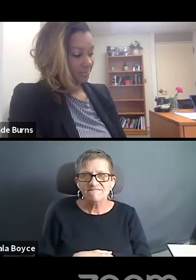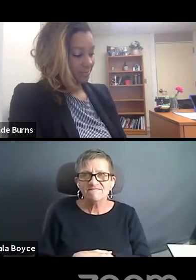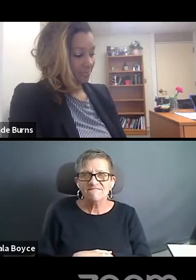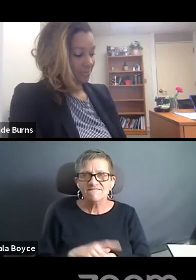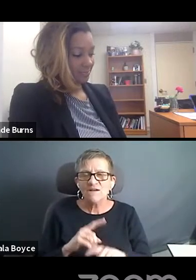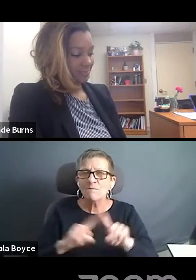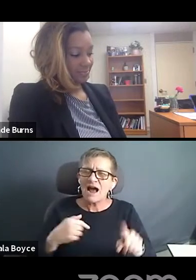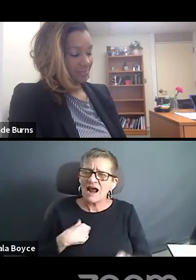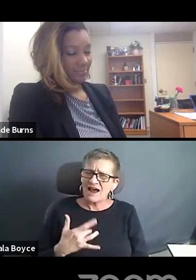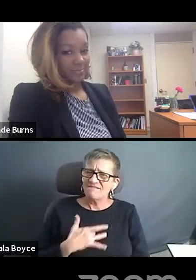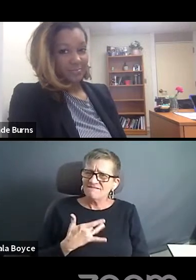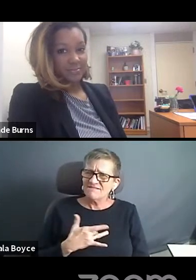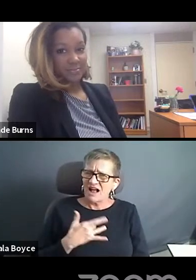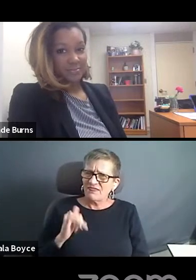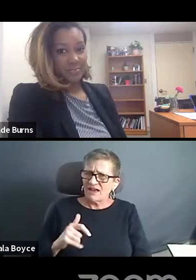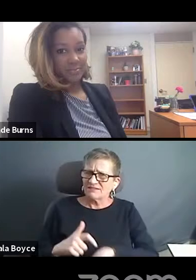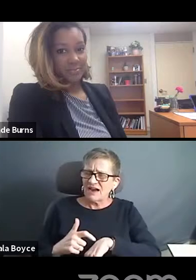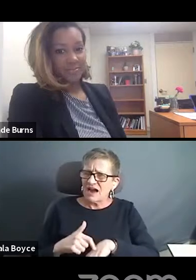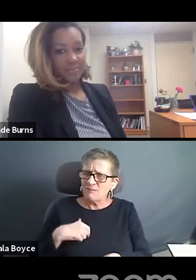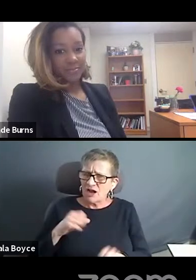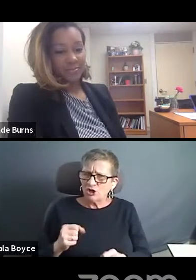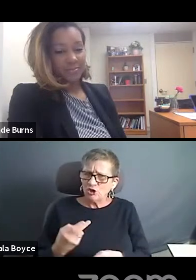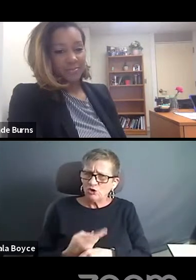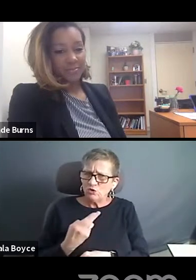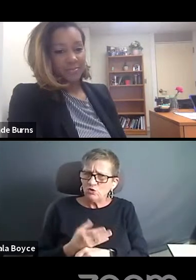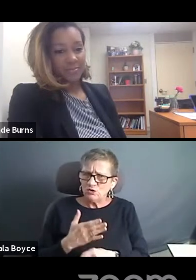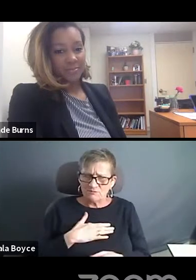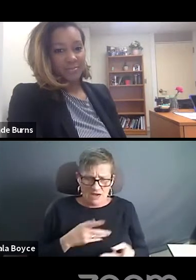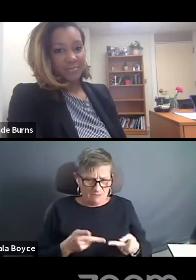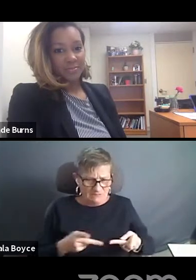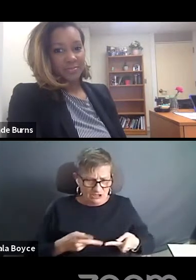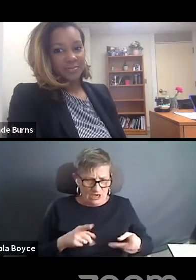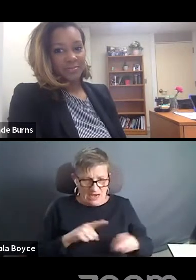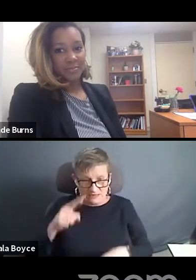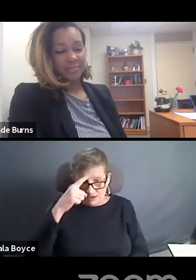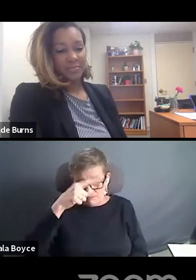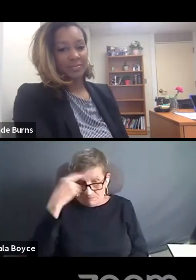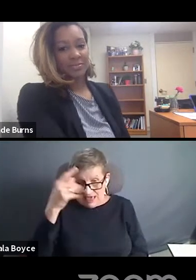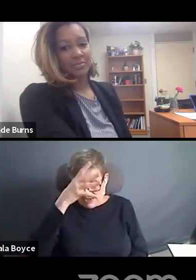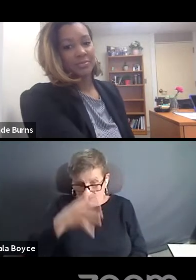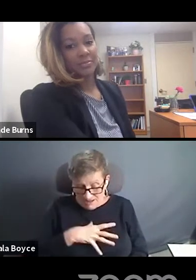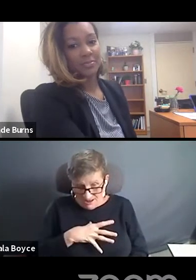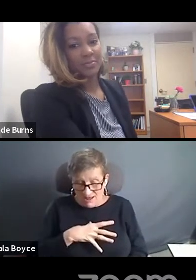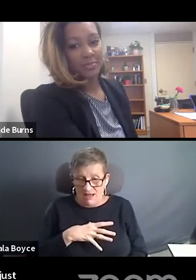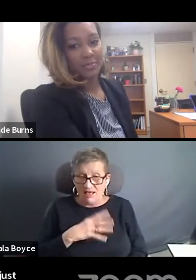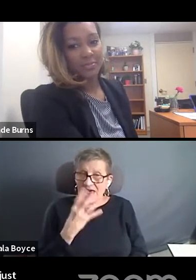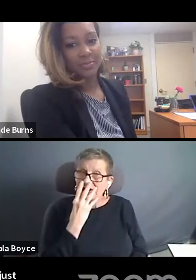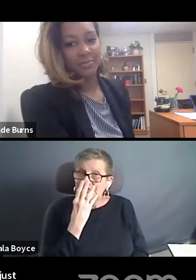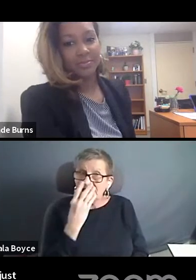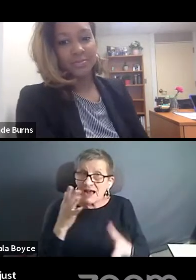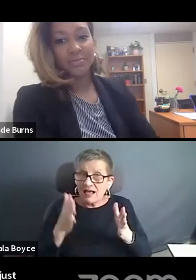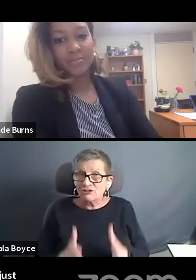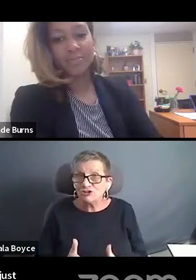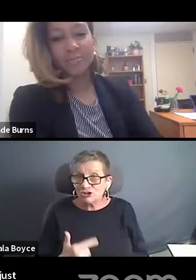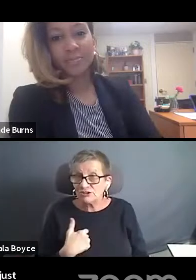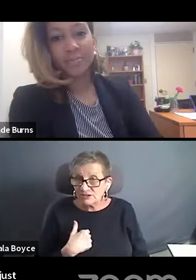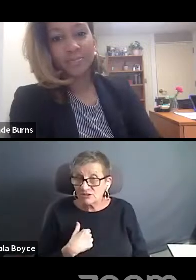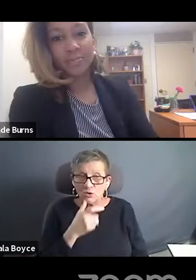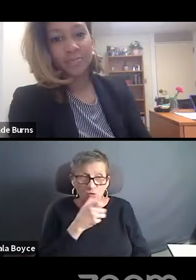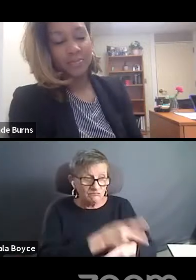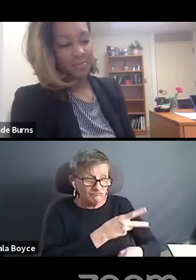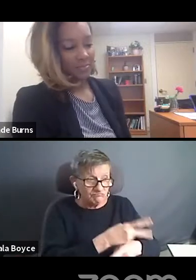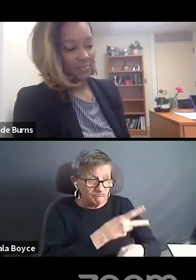But I felt that I could use my position, you know, as a Black male anesthesiologist who has been taking care of